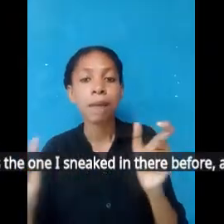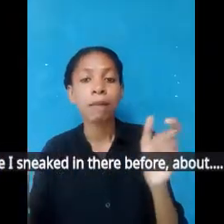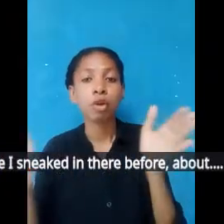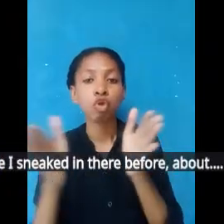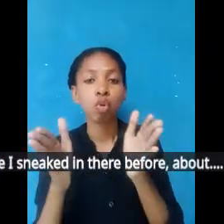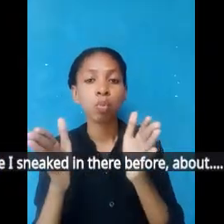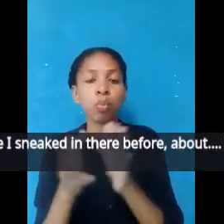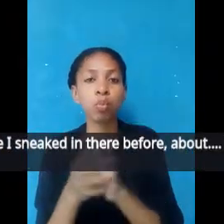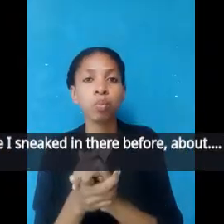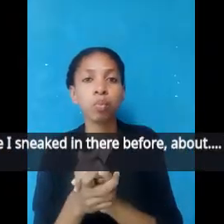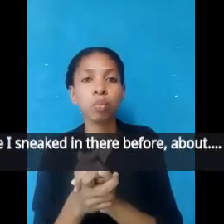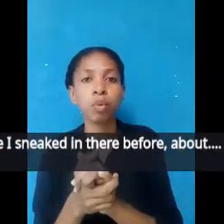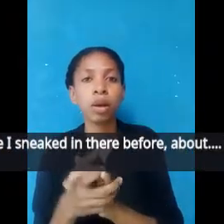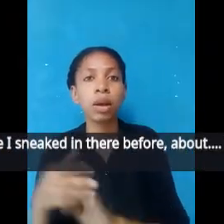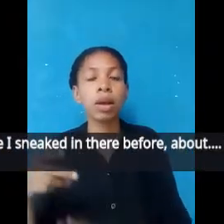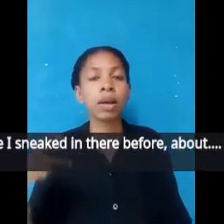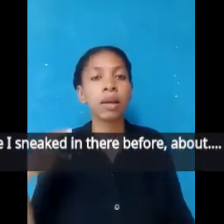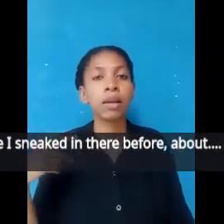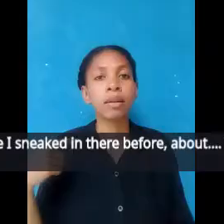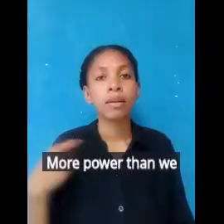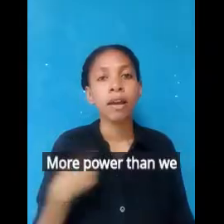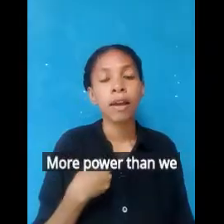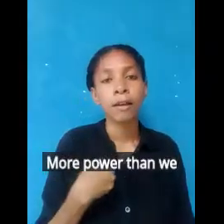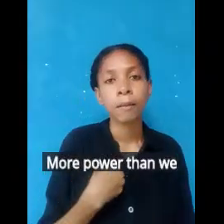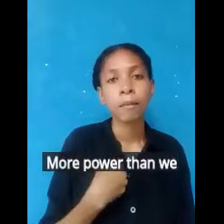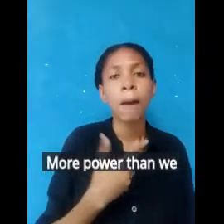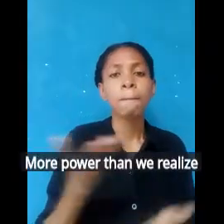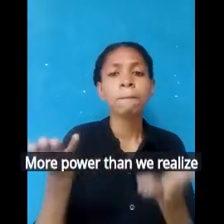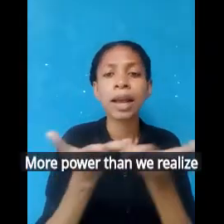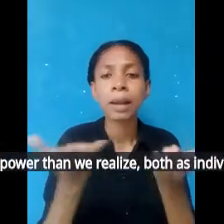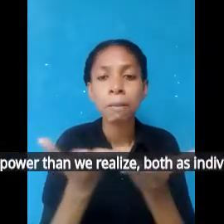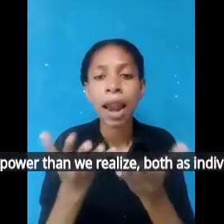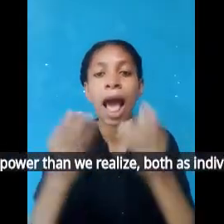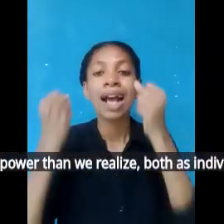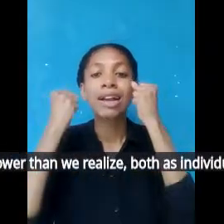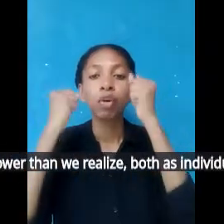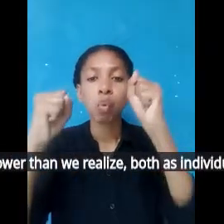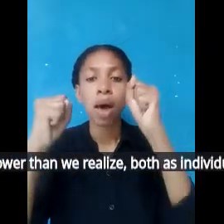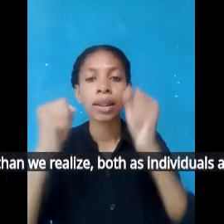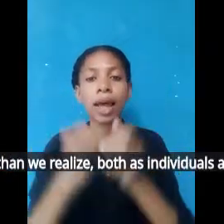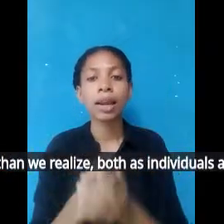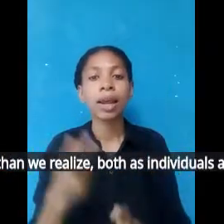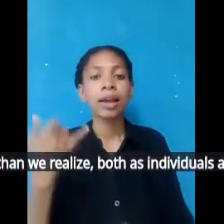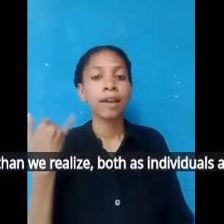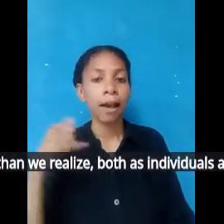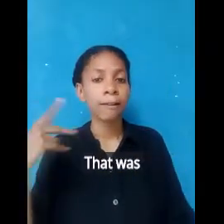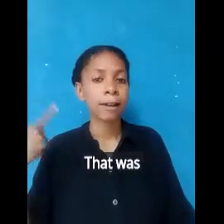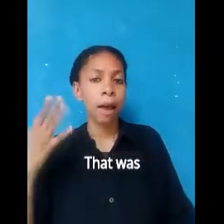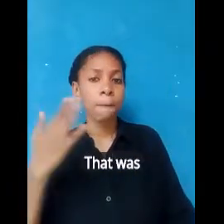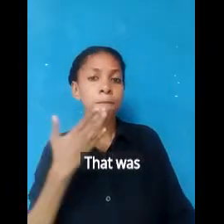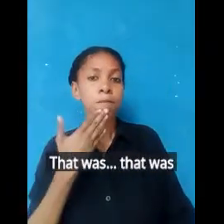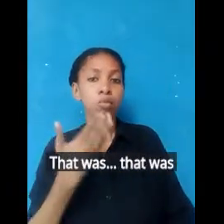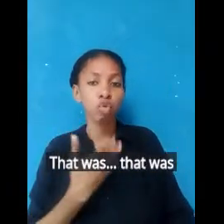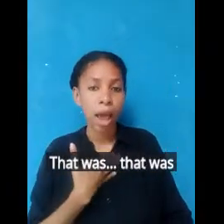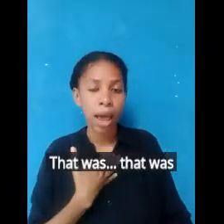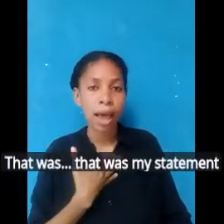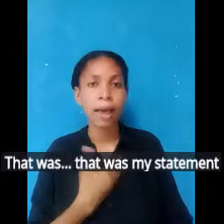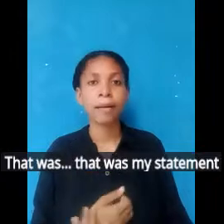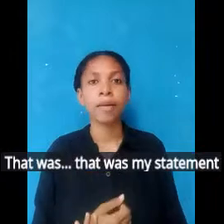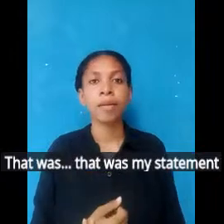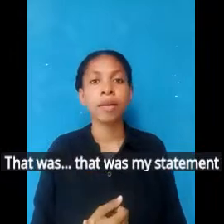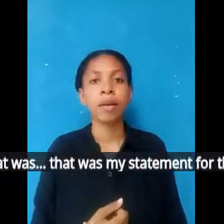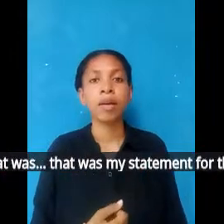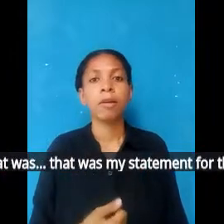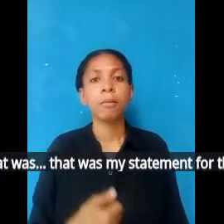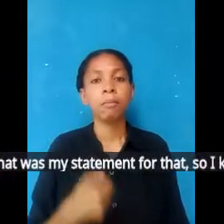have as more power than we realize, both as individuals and in groups. That was my statement for that. So I kind